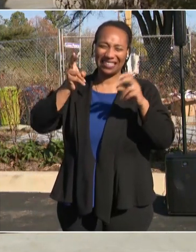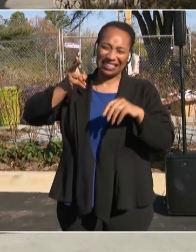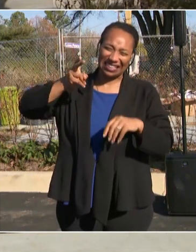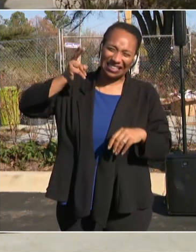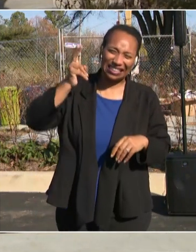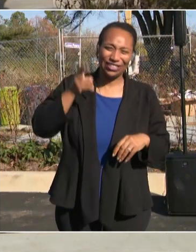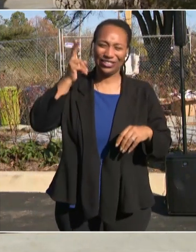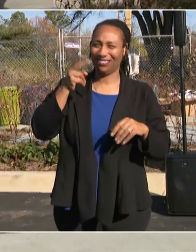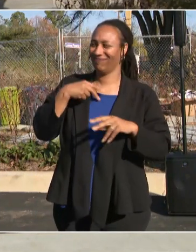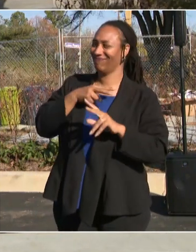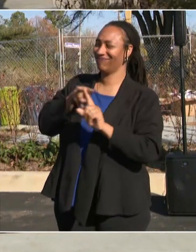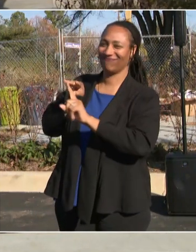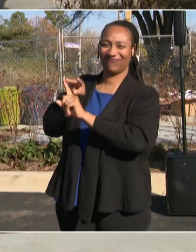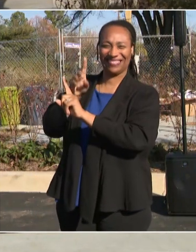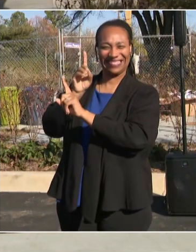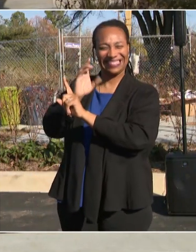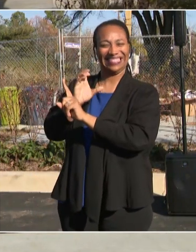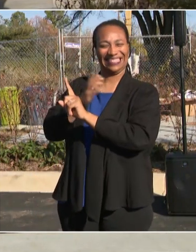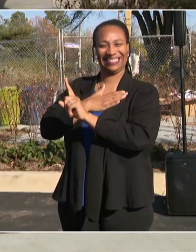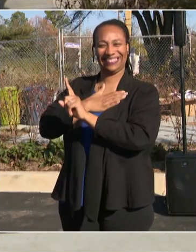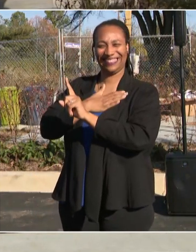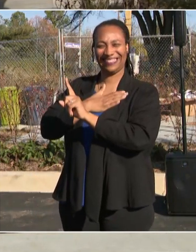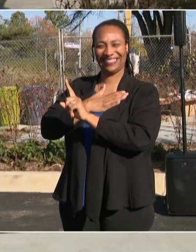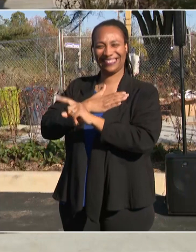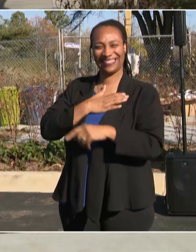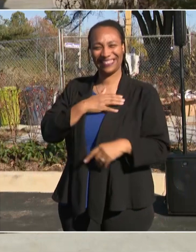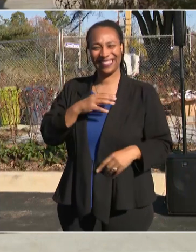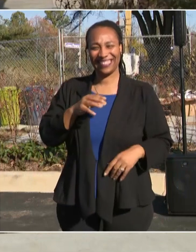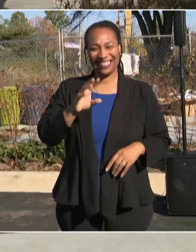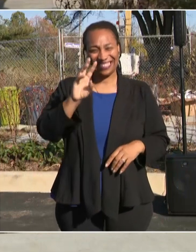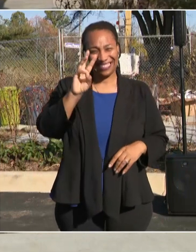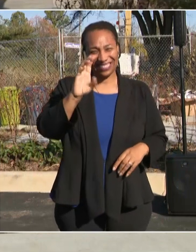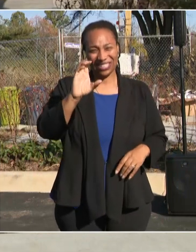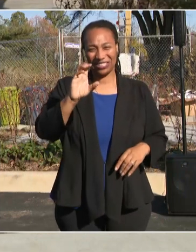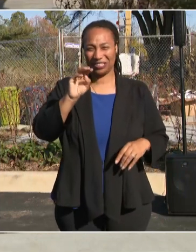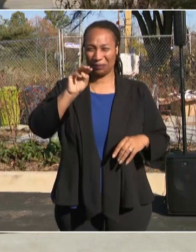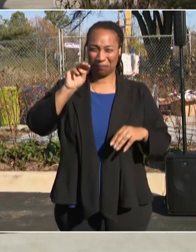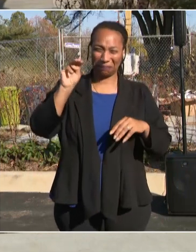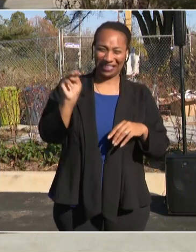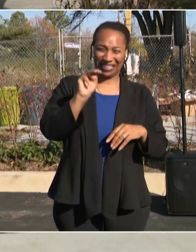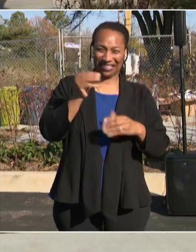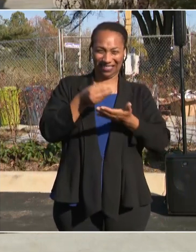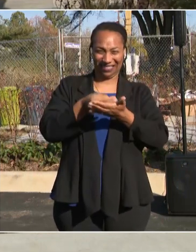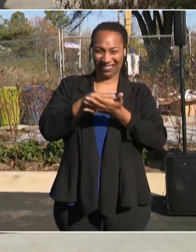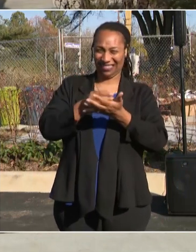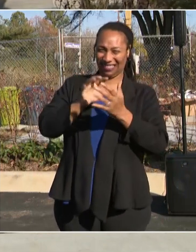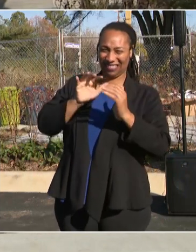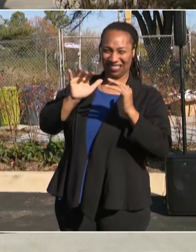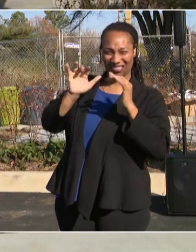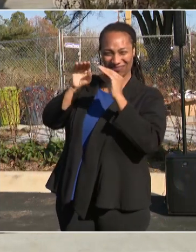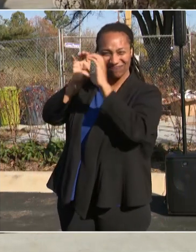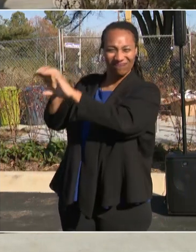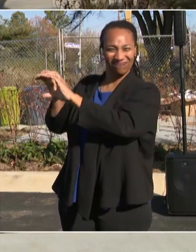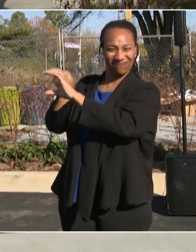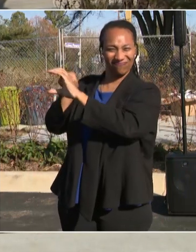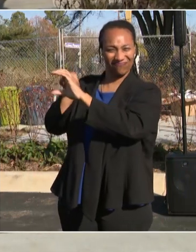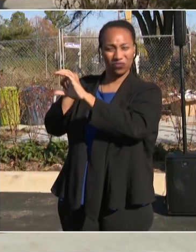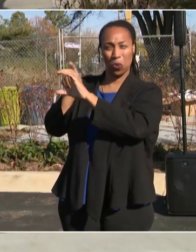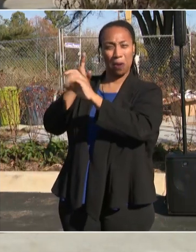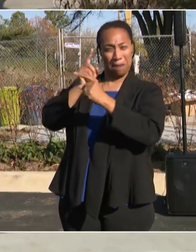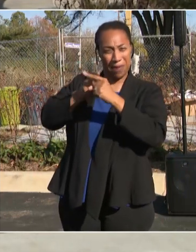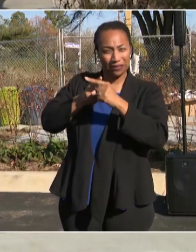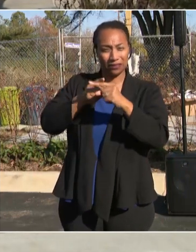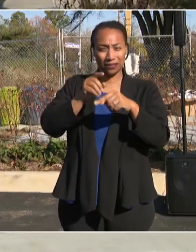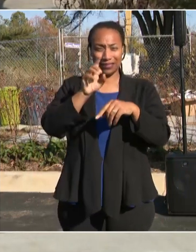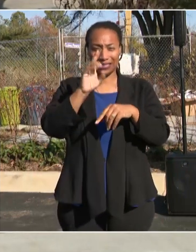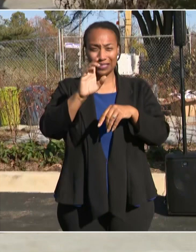really over $600 million of investment and collaboration with DC businesses. And I'm proud, too, that now